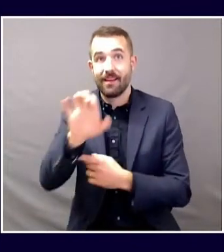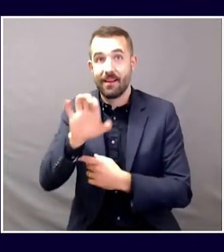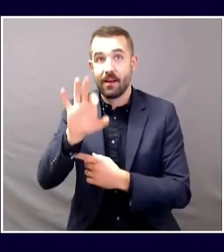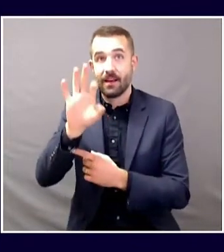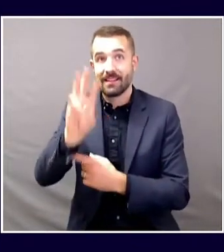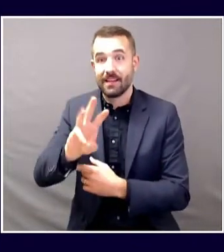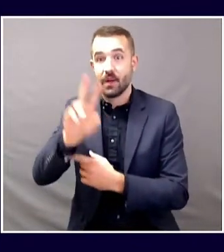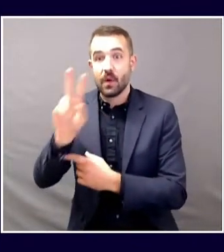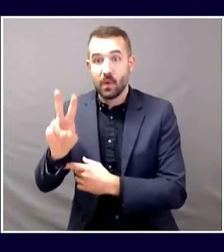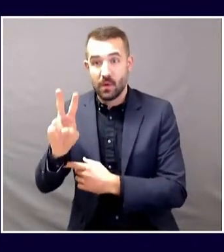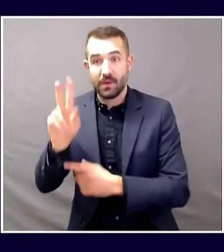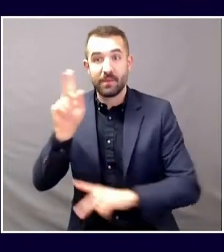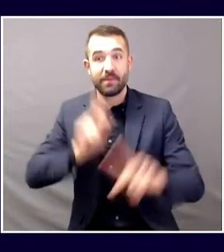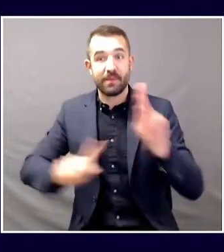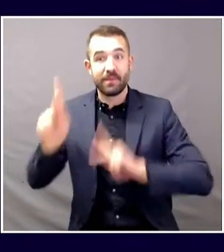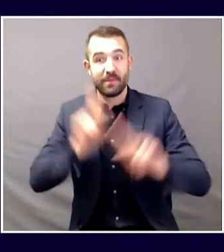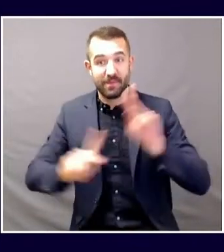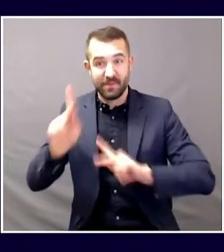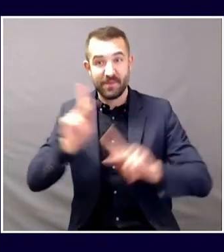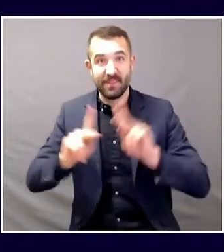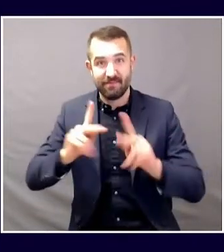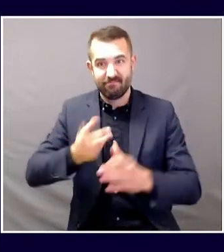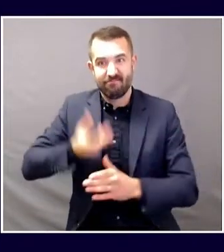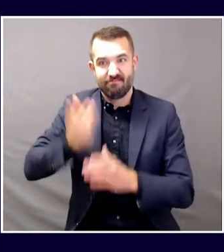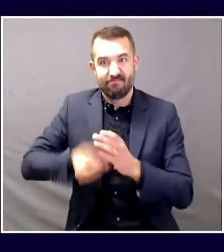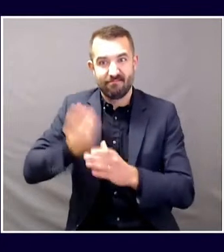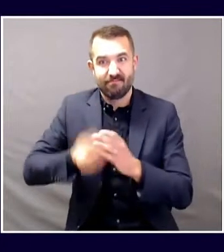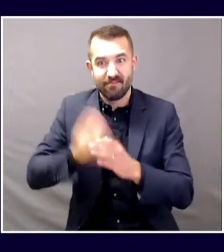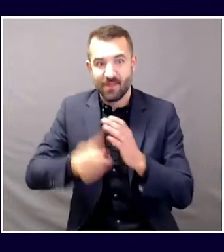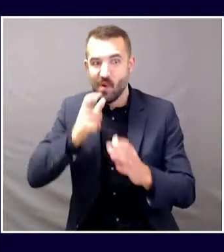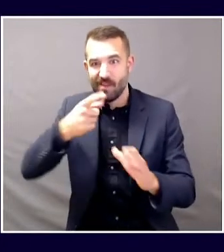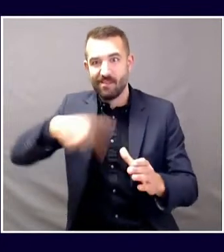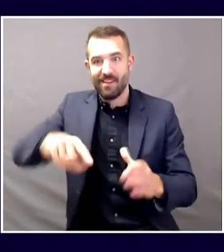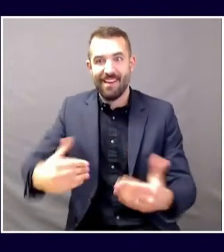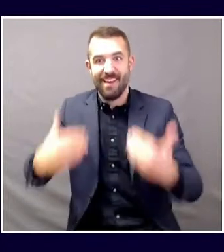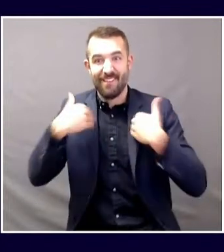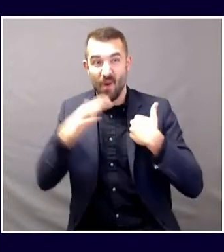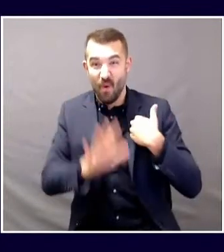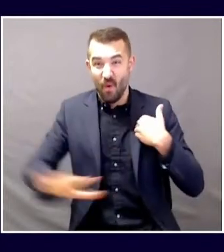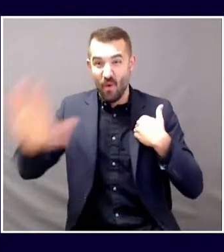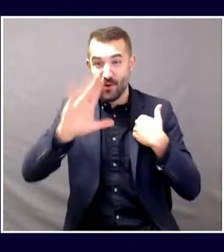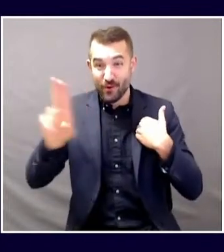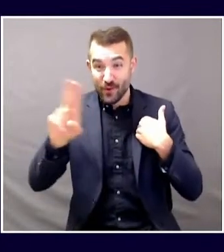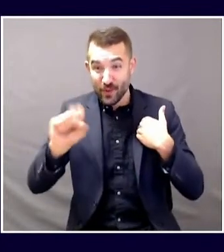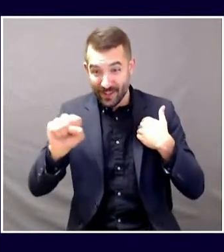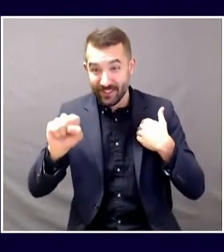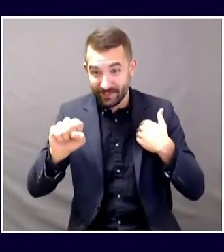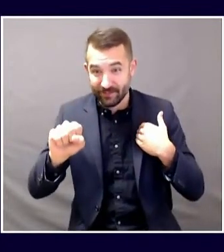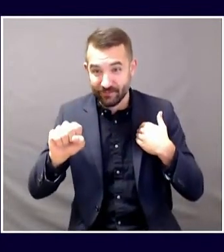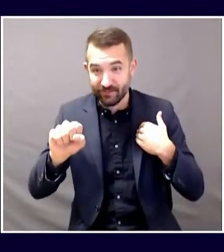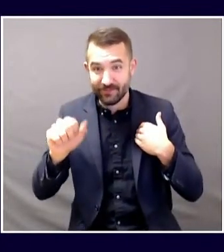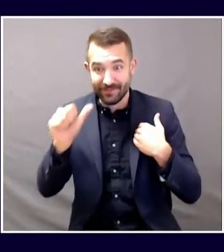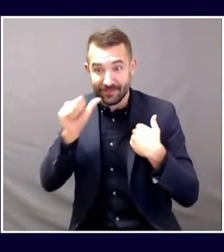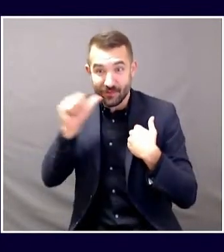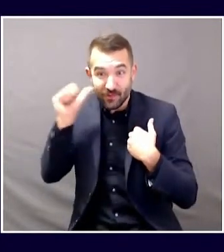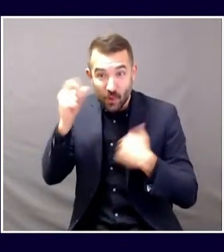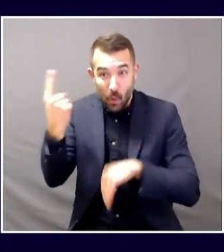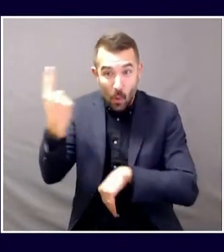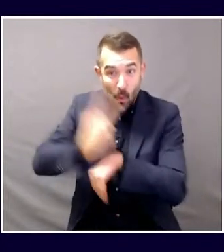1,962 individuals who died with COVID-19 in the United States just yesterday